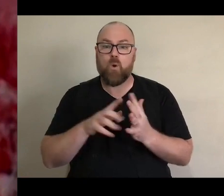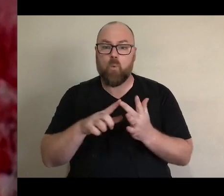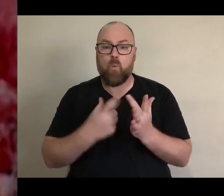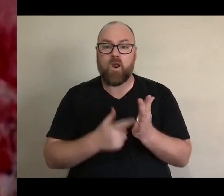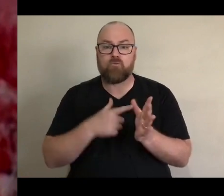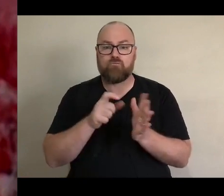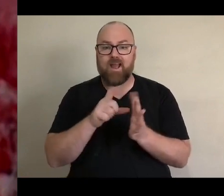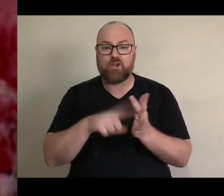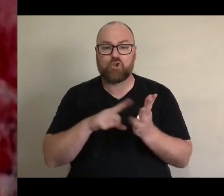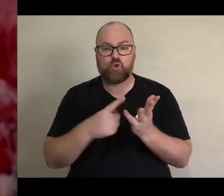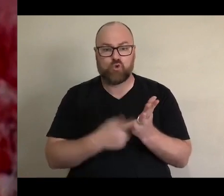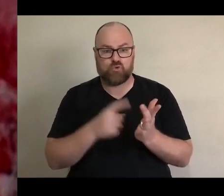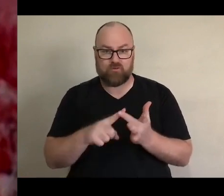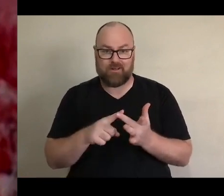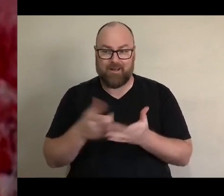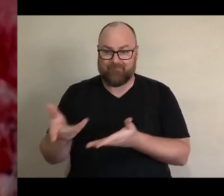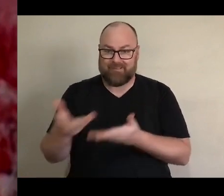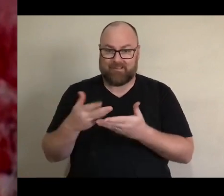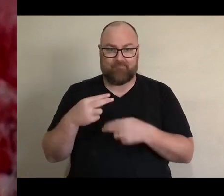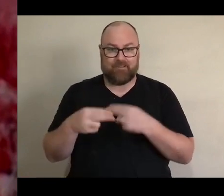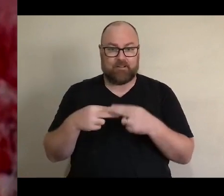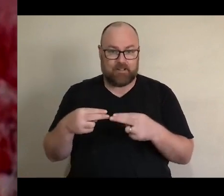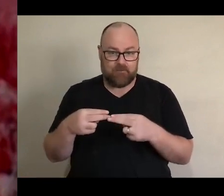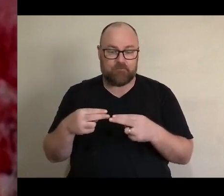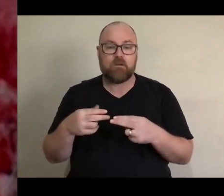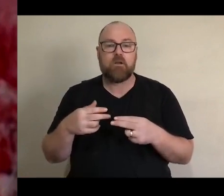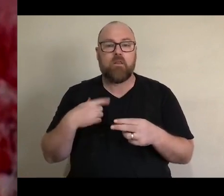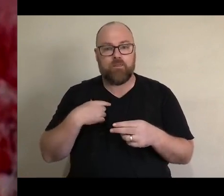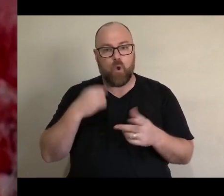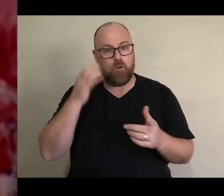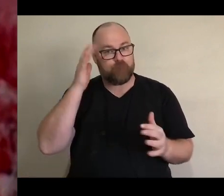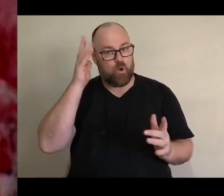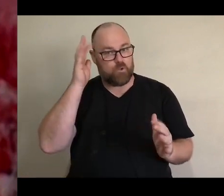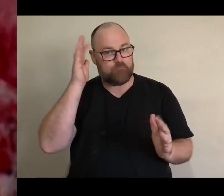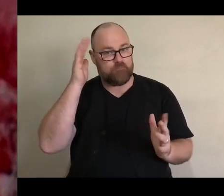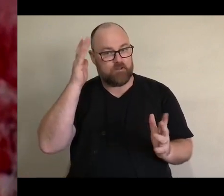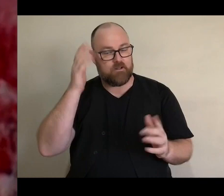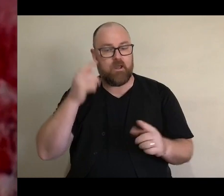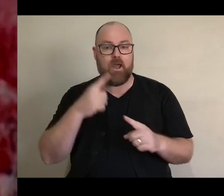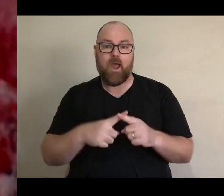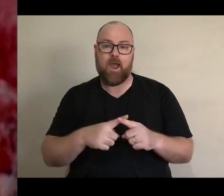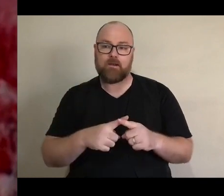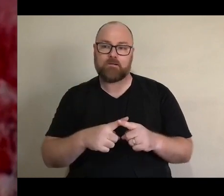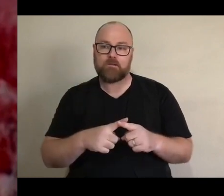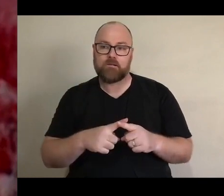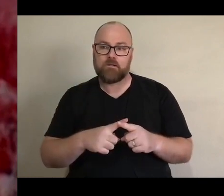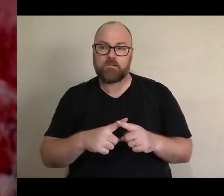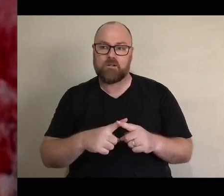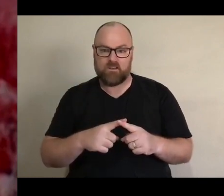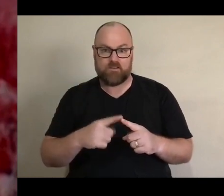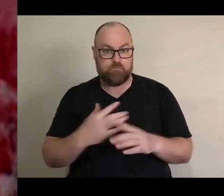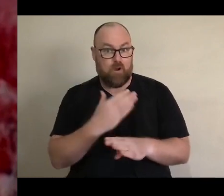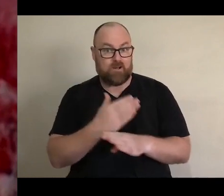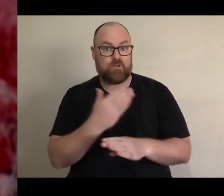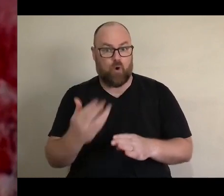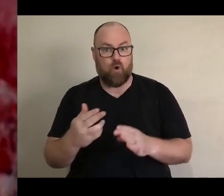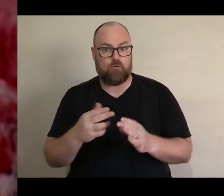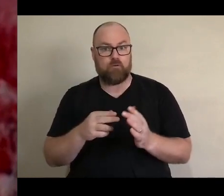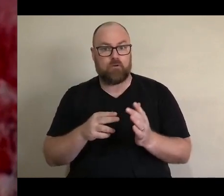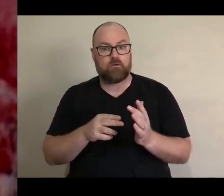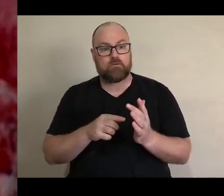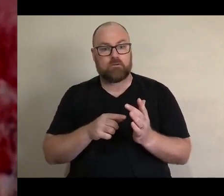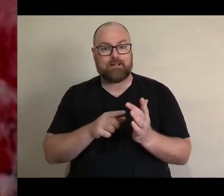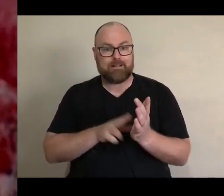us through Residential 1 the philosophy and the practice, if you will, of Yinjamara. We are gifted a